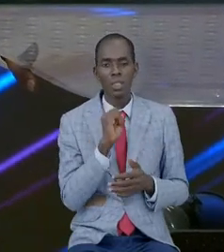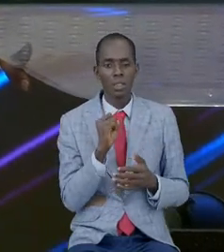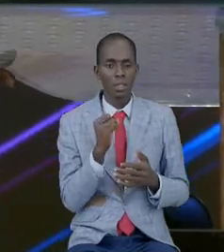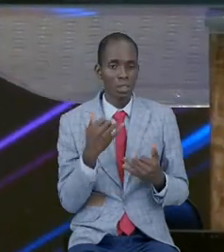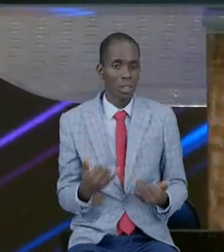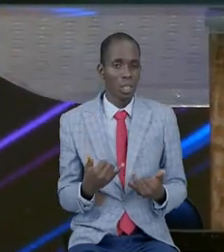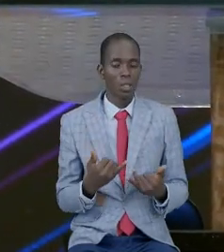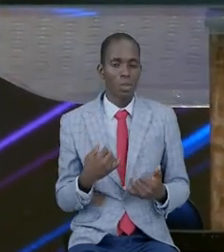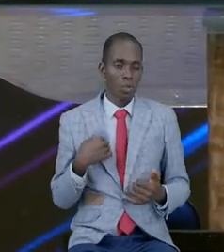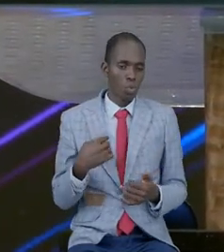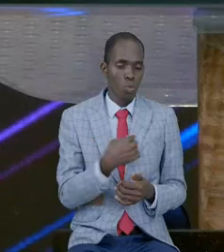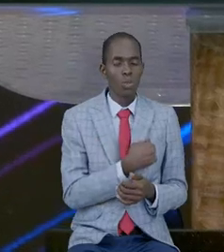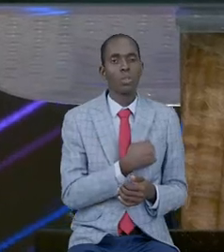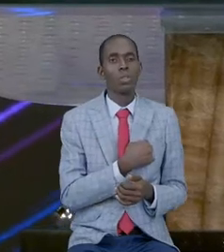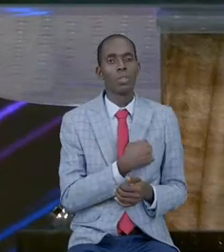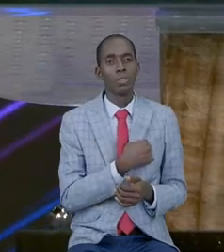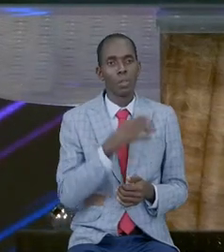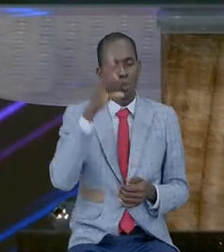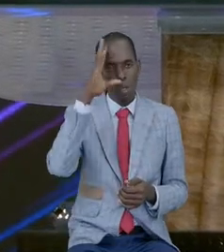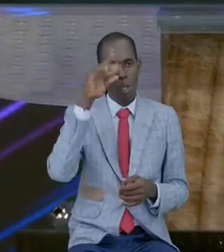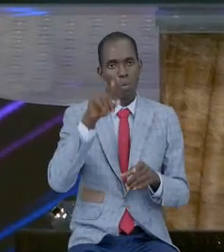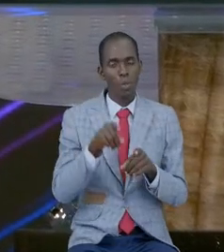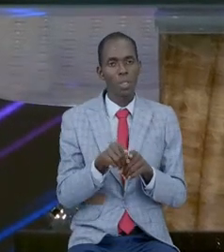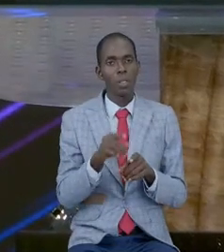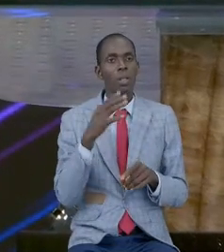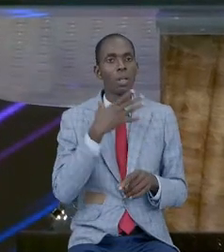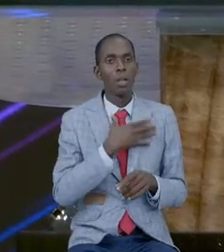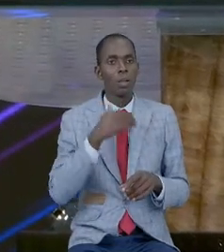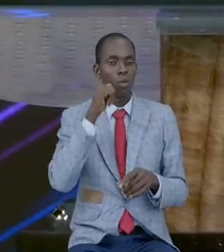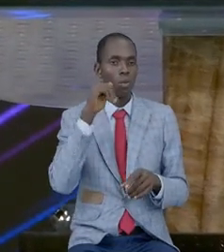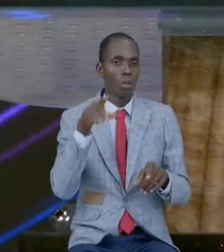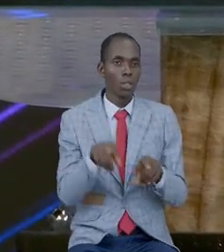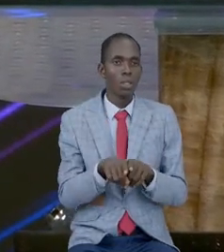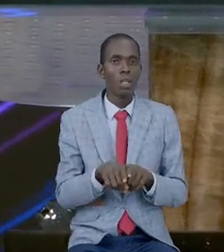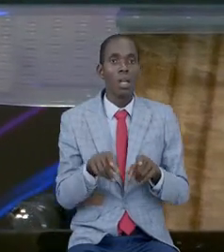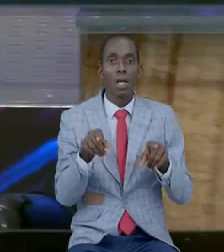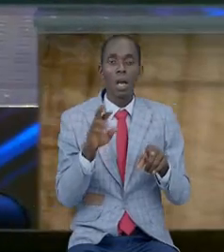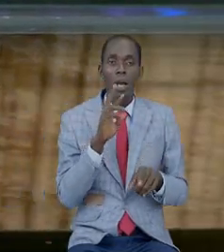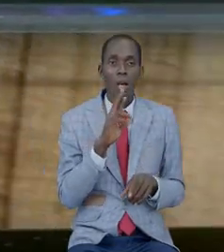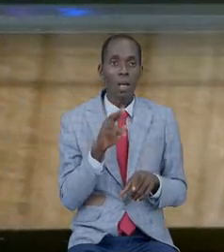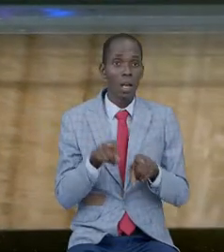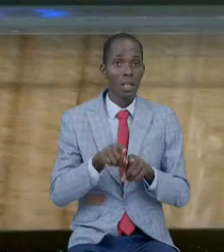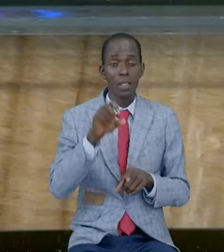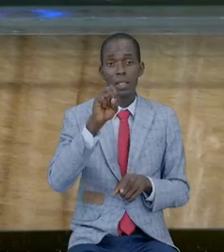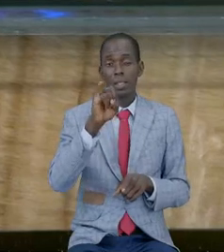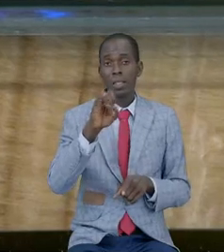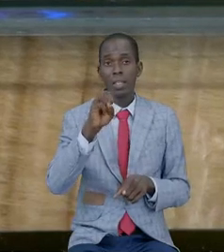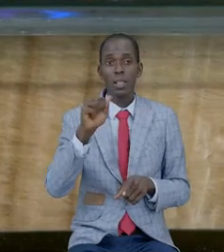brethren are as isaac was the children